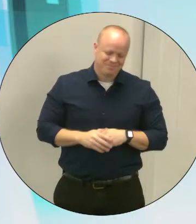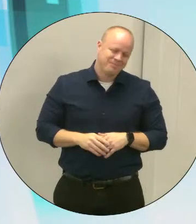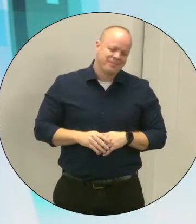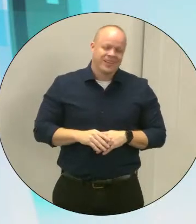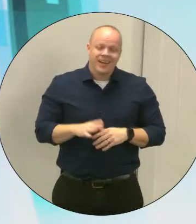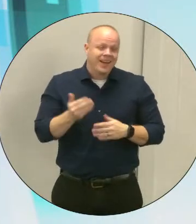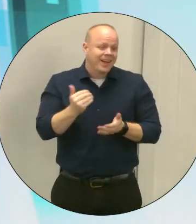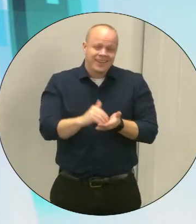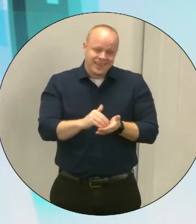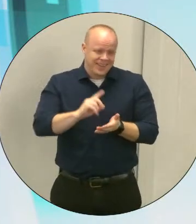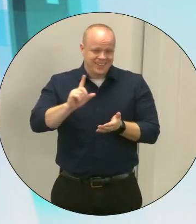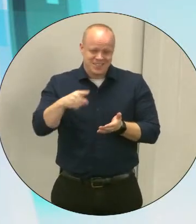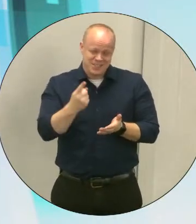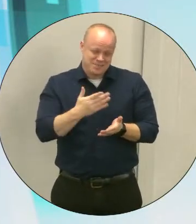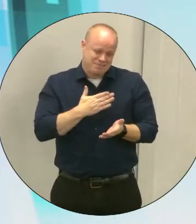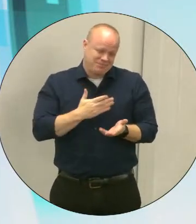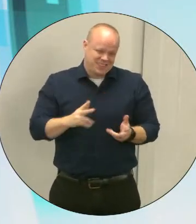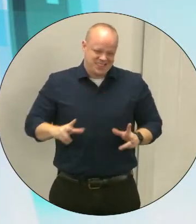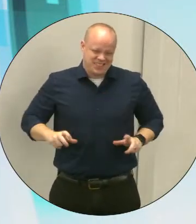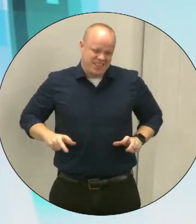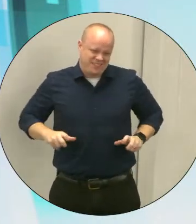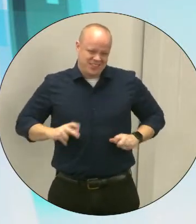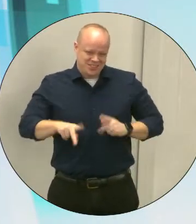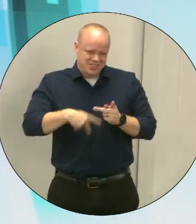it's only really selfish reasons that I